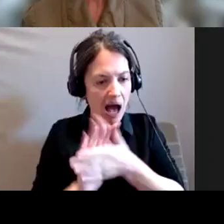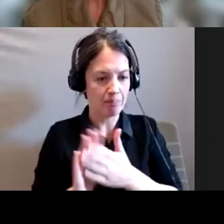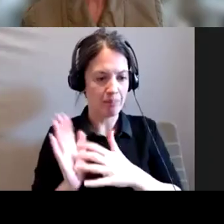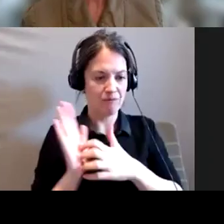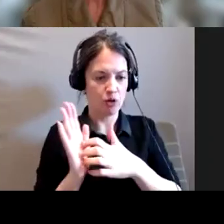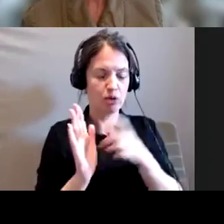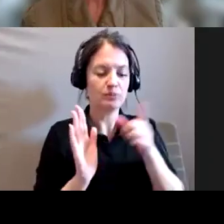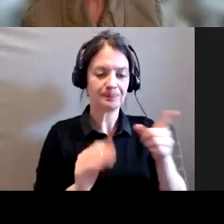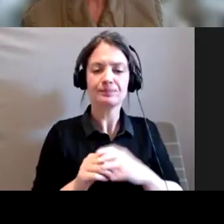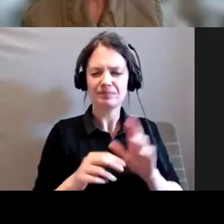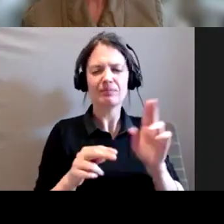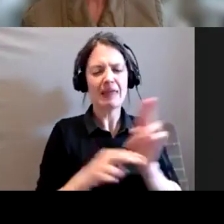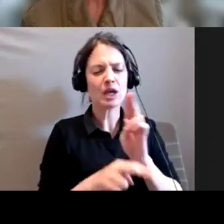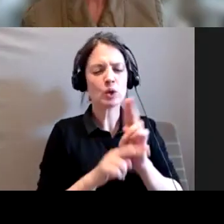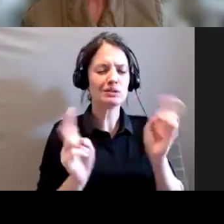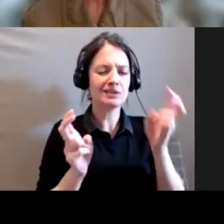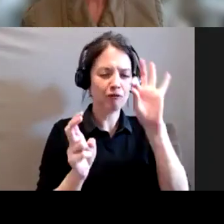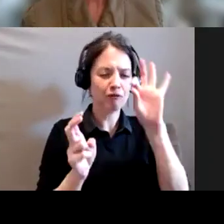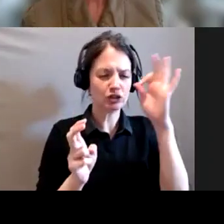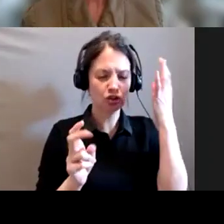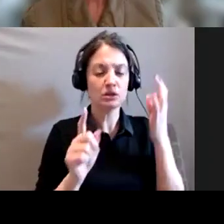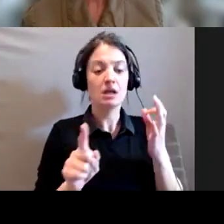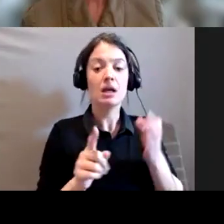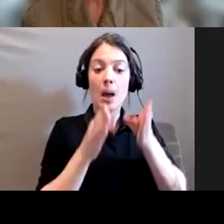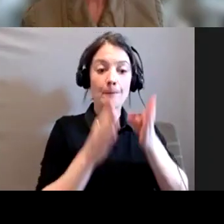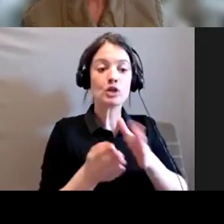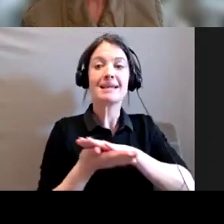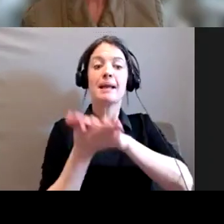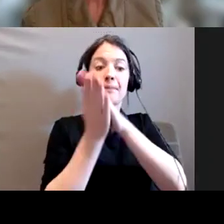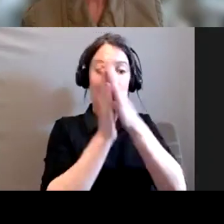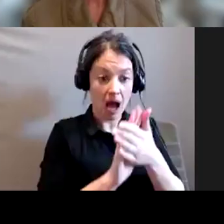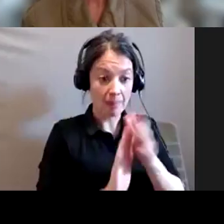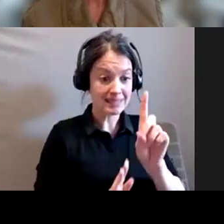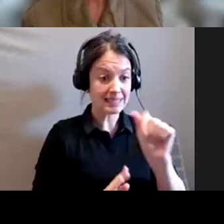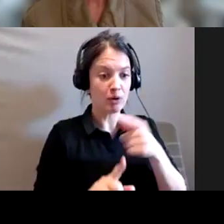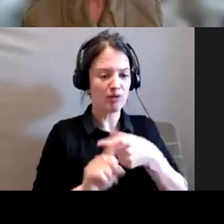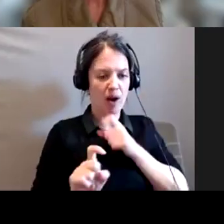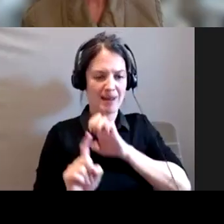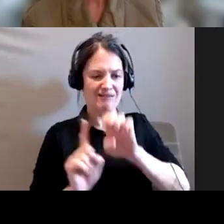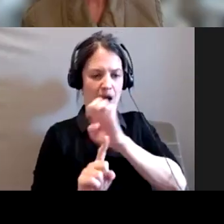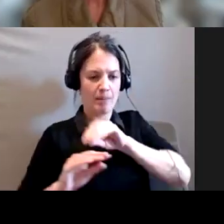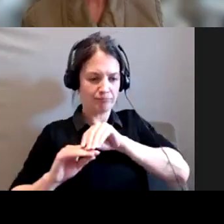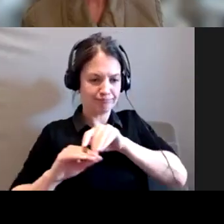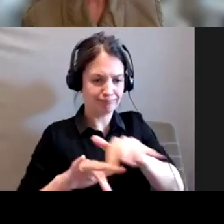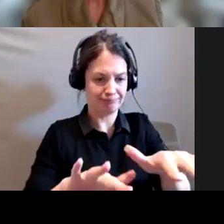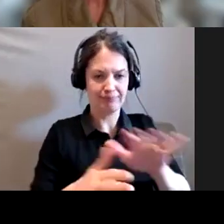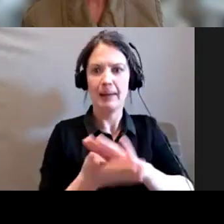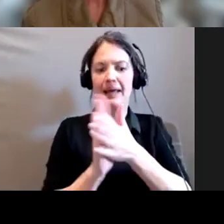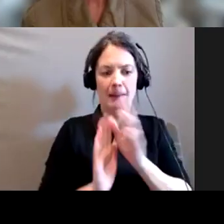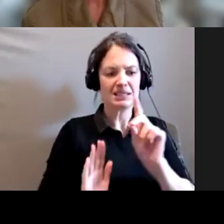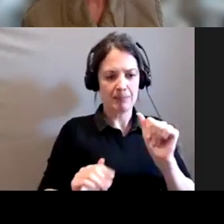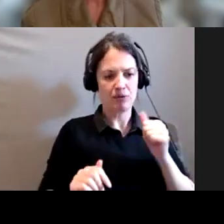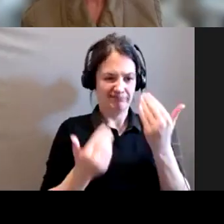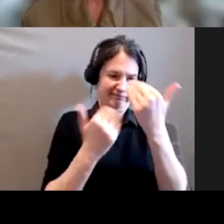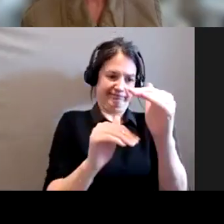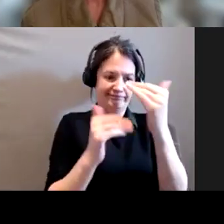handicap," and it means the person is made disabled by the environment around them. And conceptually, I think we're talking about the same thing